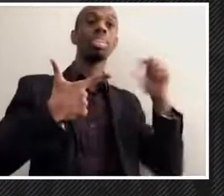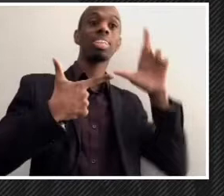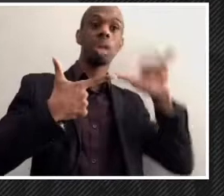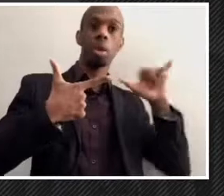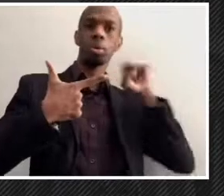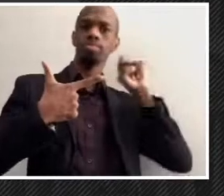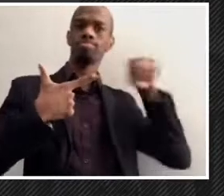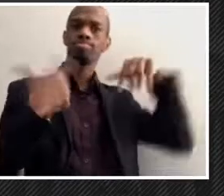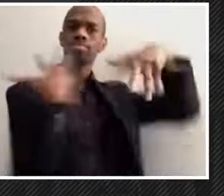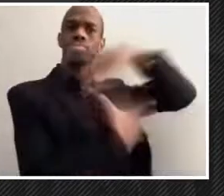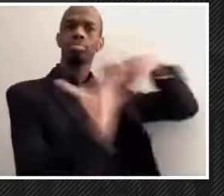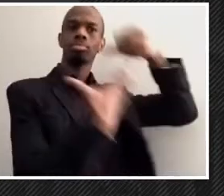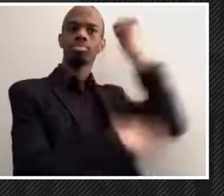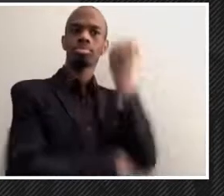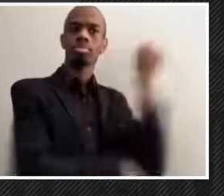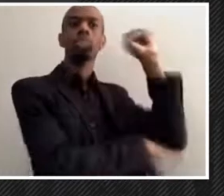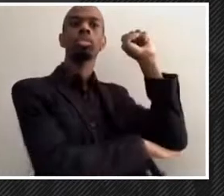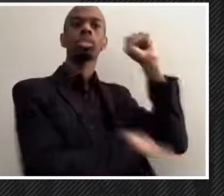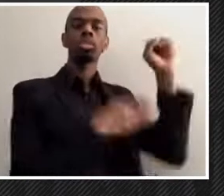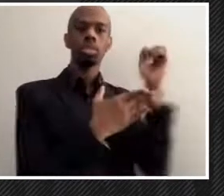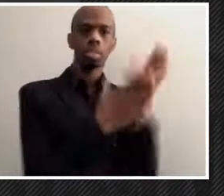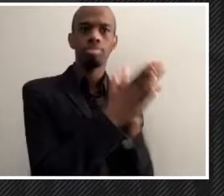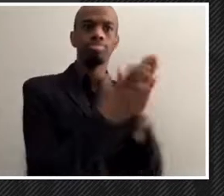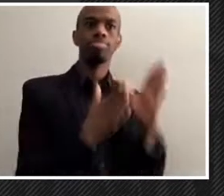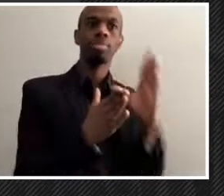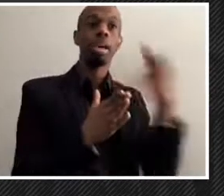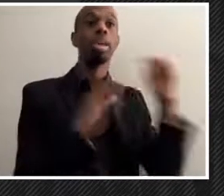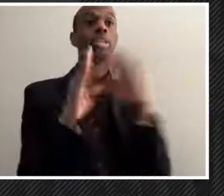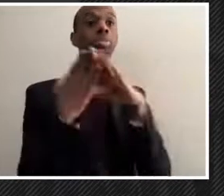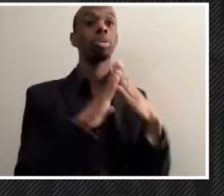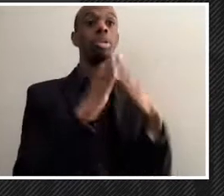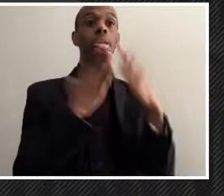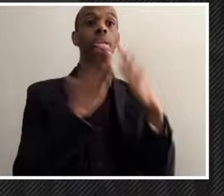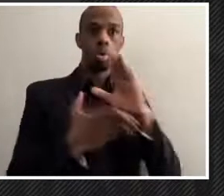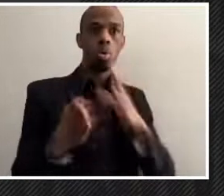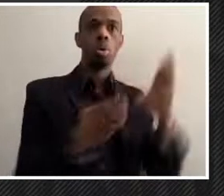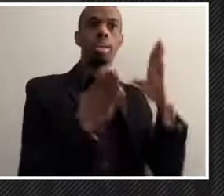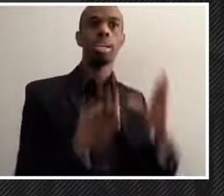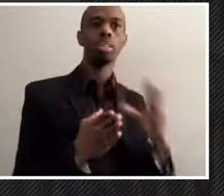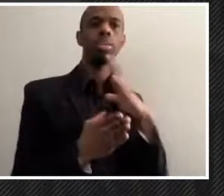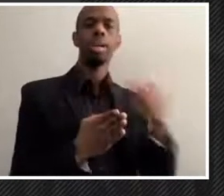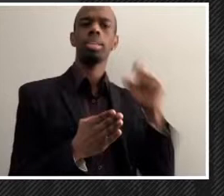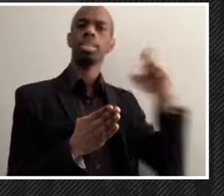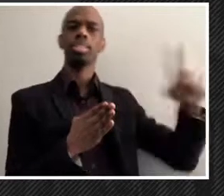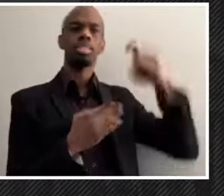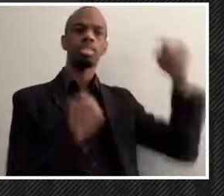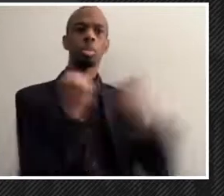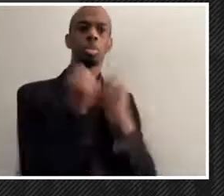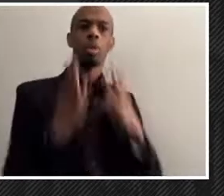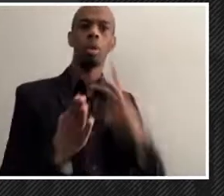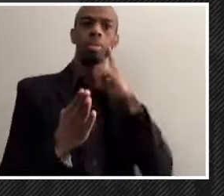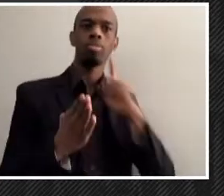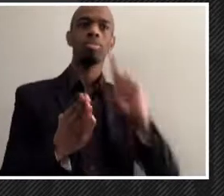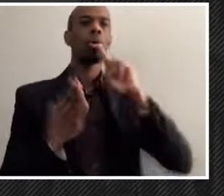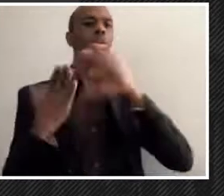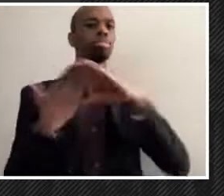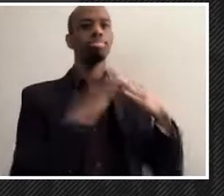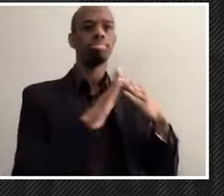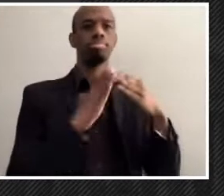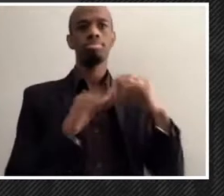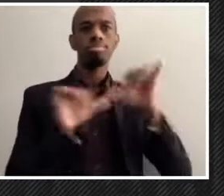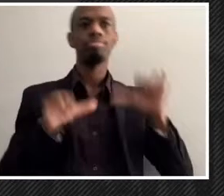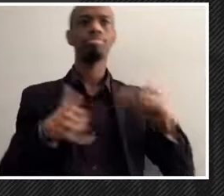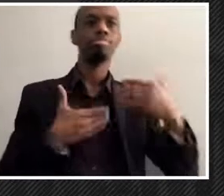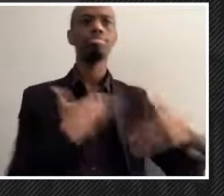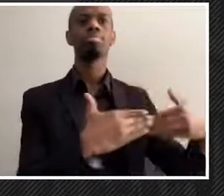community organizer, and champion for systemic change, something that we all need at this day and time. He's the co-founder of the media